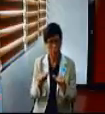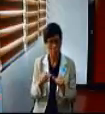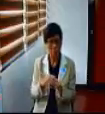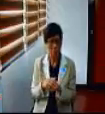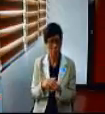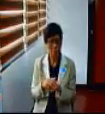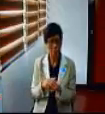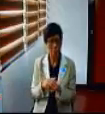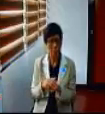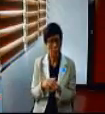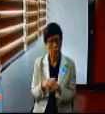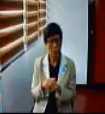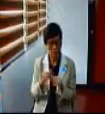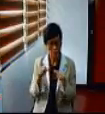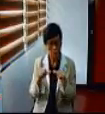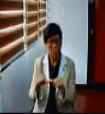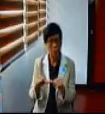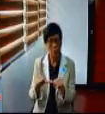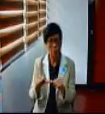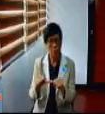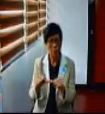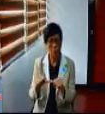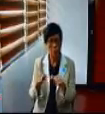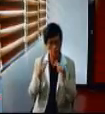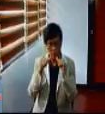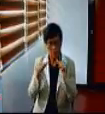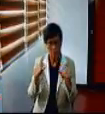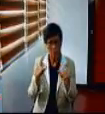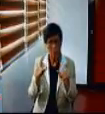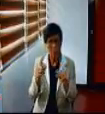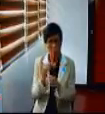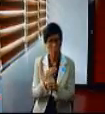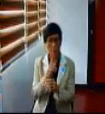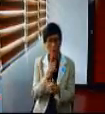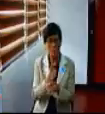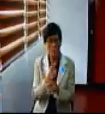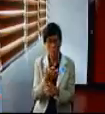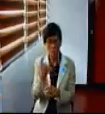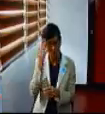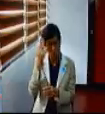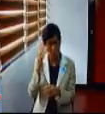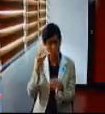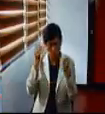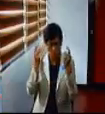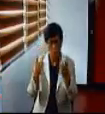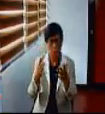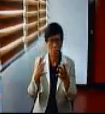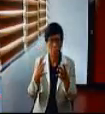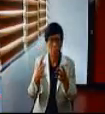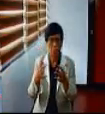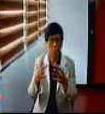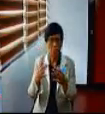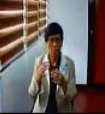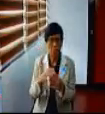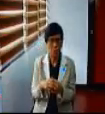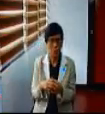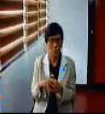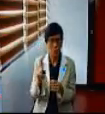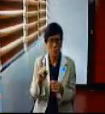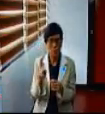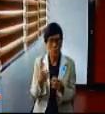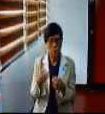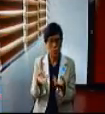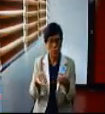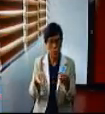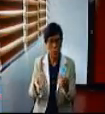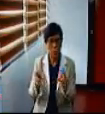business landscape to ensure that they know the risks and the harms that their businesses cause. They